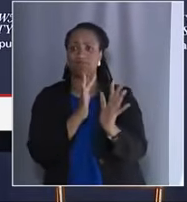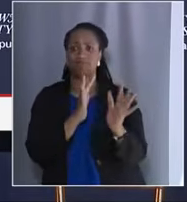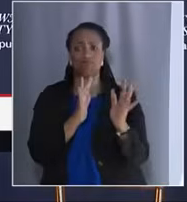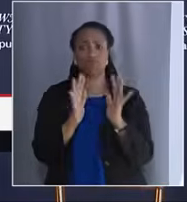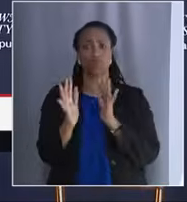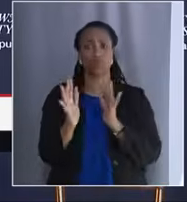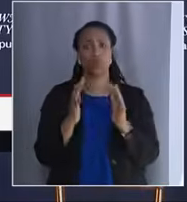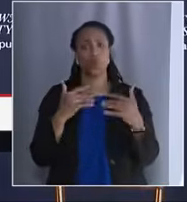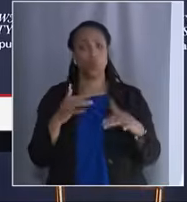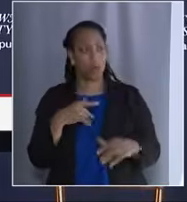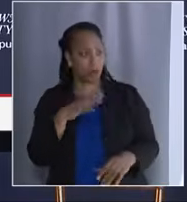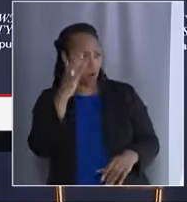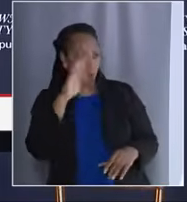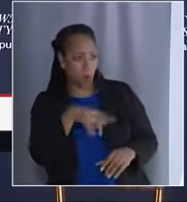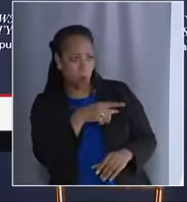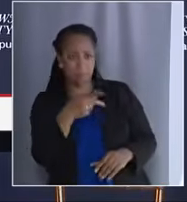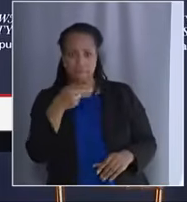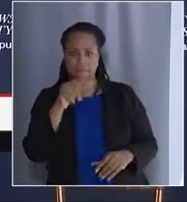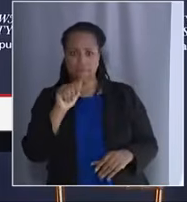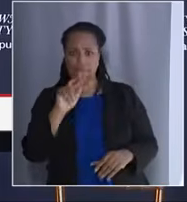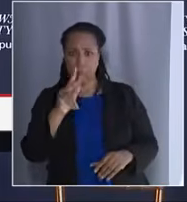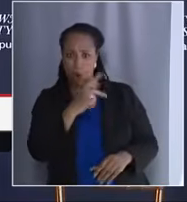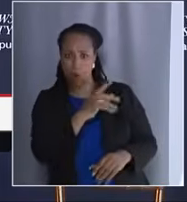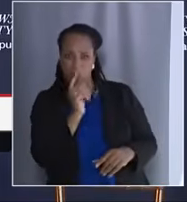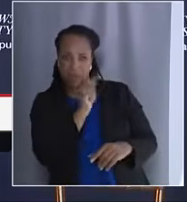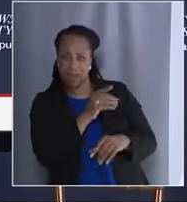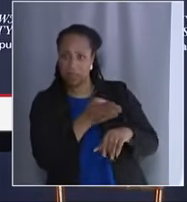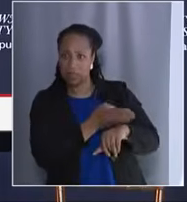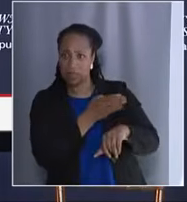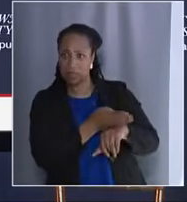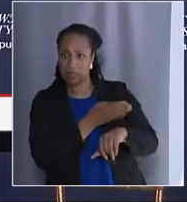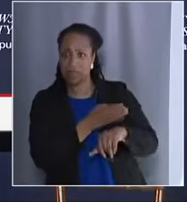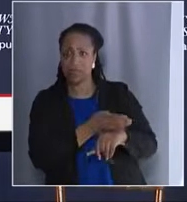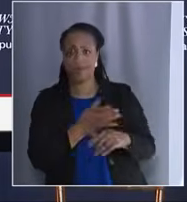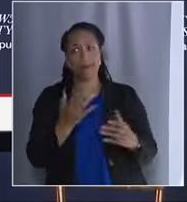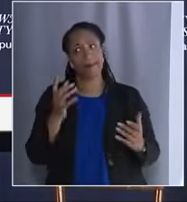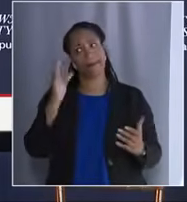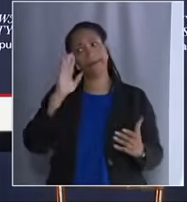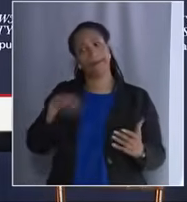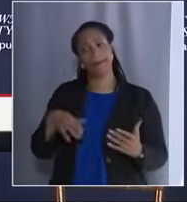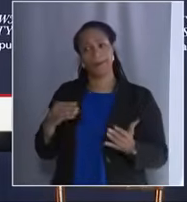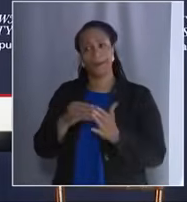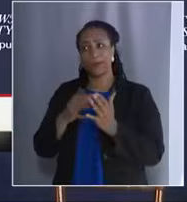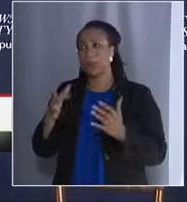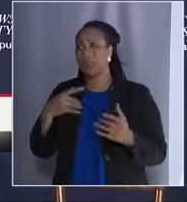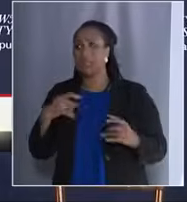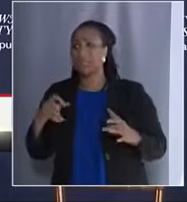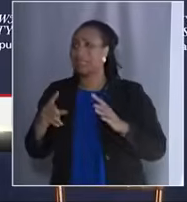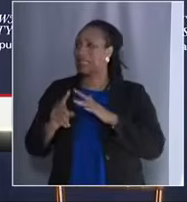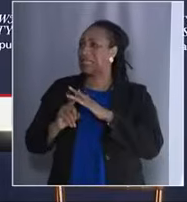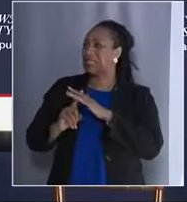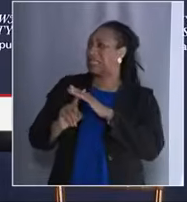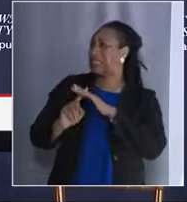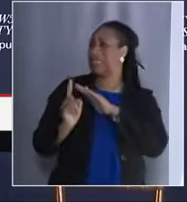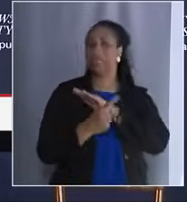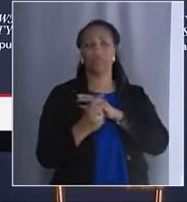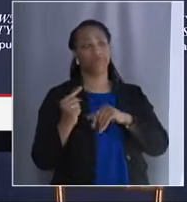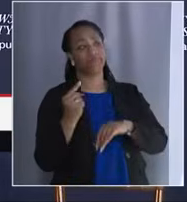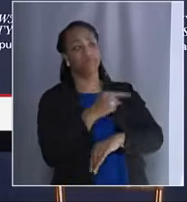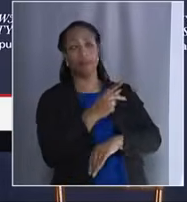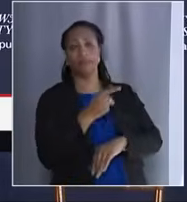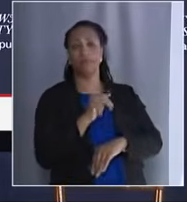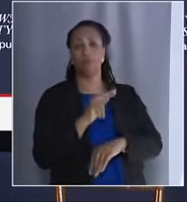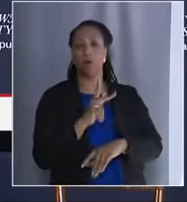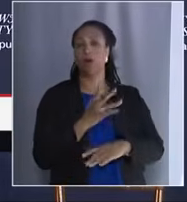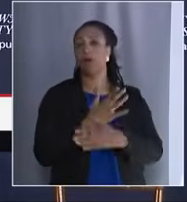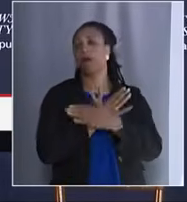in that park and really delivering something that's needed for this neighborhood, and it all goes together. Because the law school, I think, for a while maybe felt a little bit like an island,